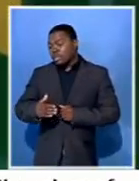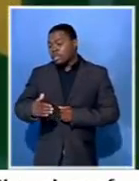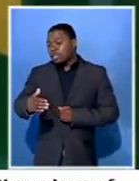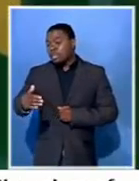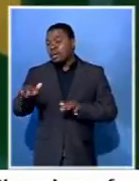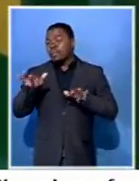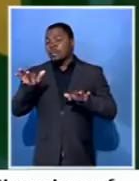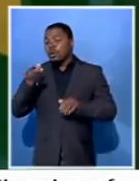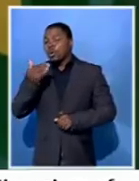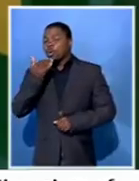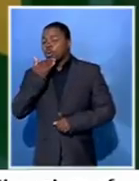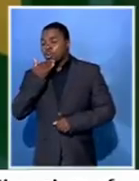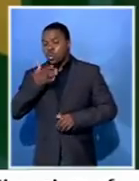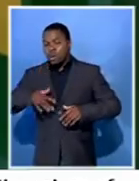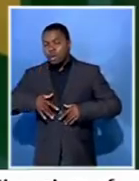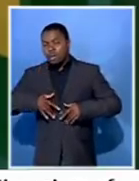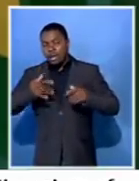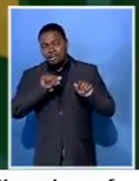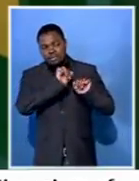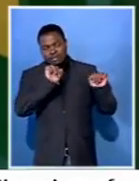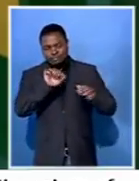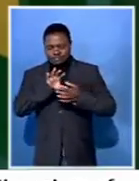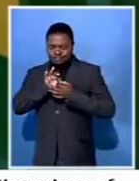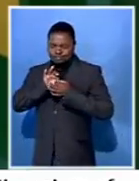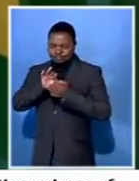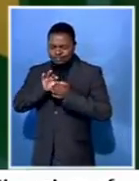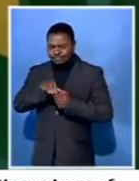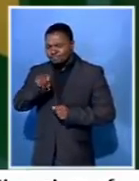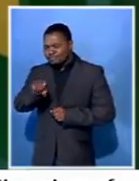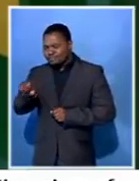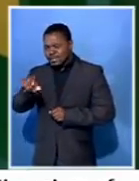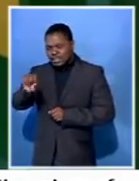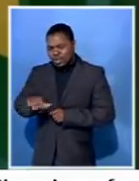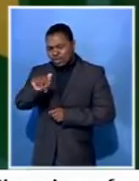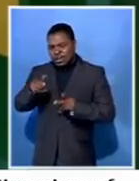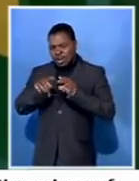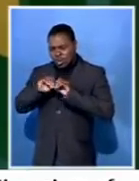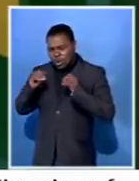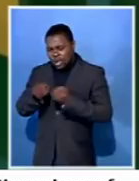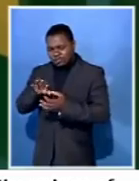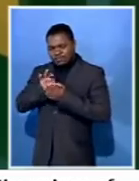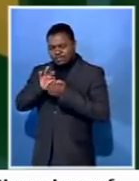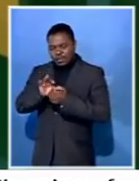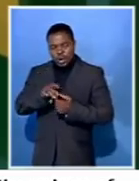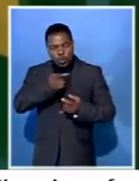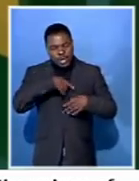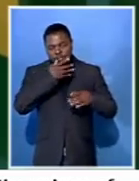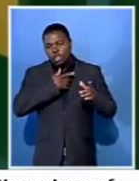who have dedicated their lives to the movement and to the cause of our people.